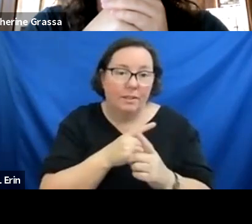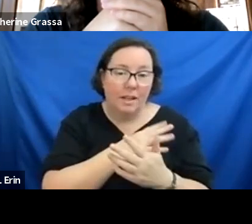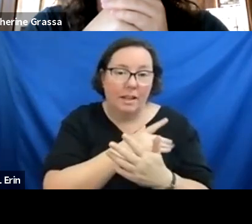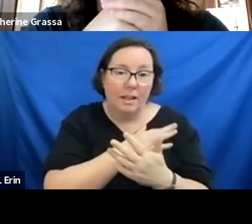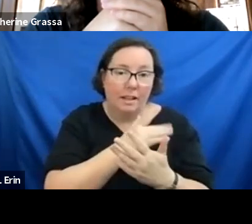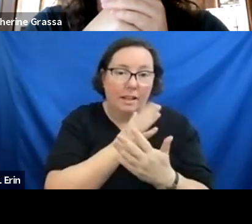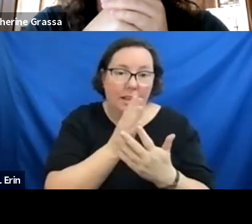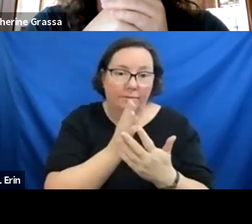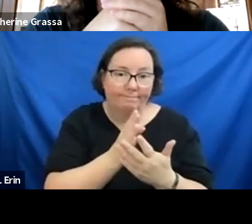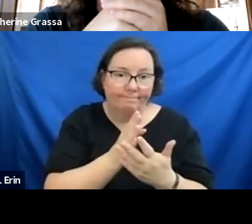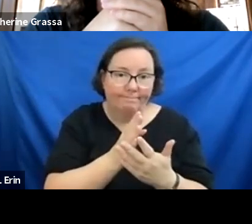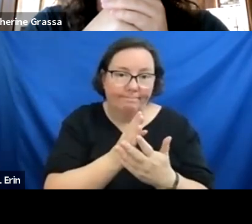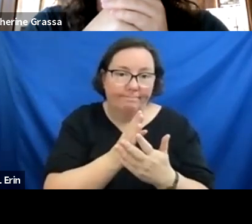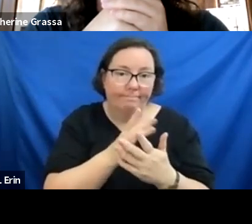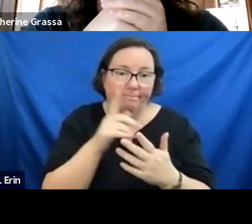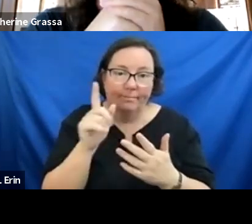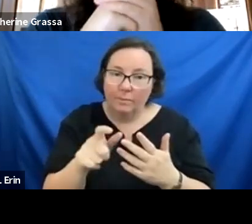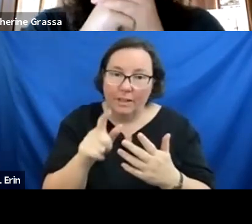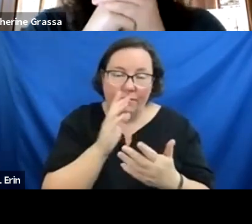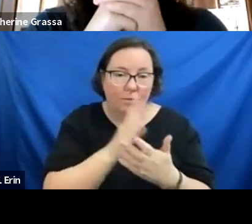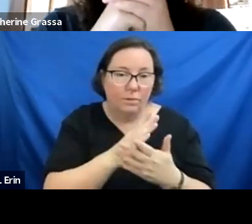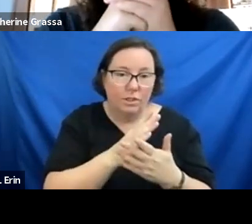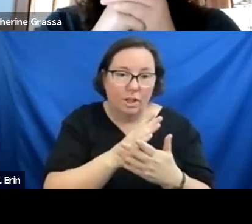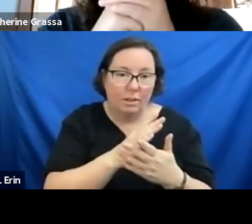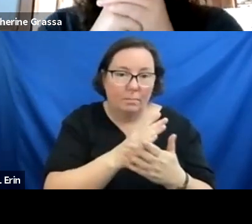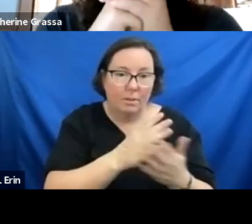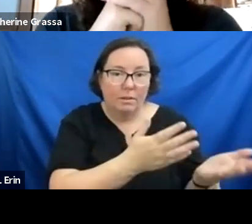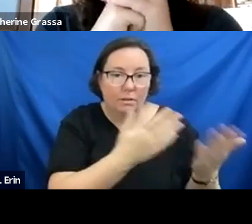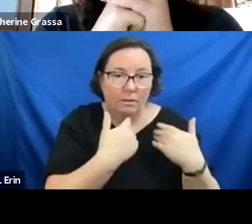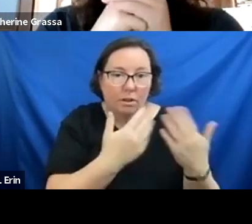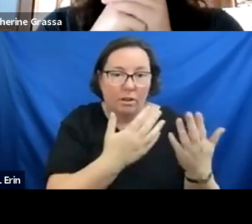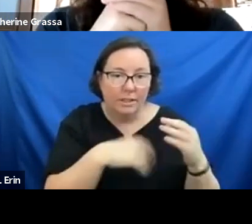we have to stop raking in data